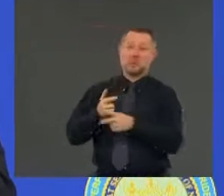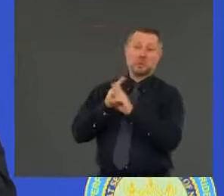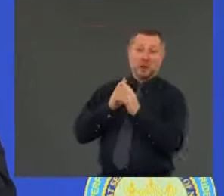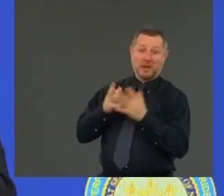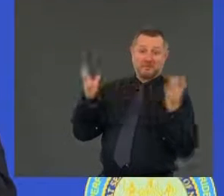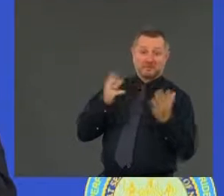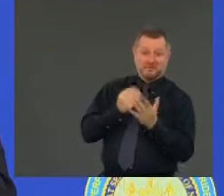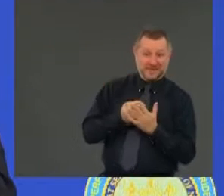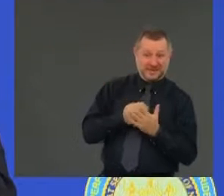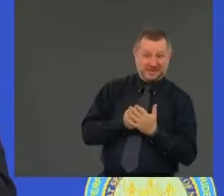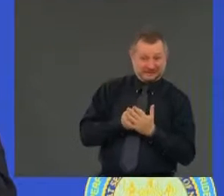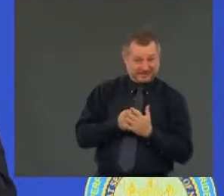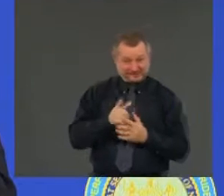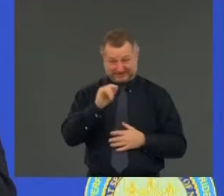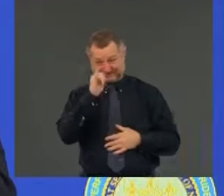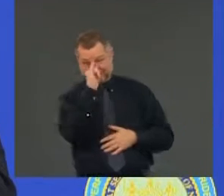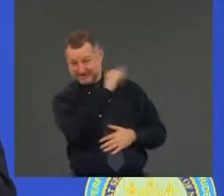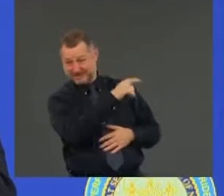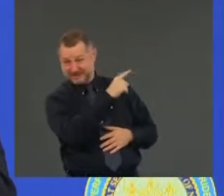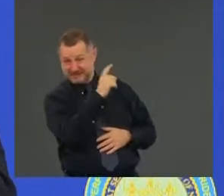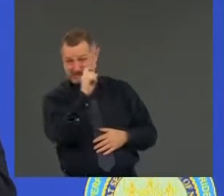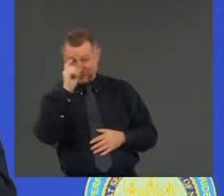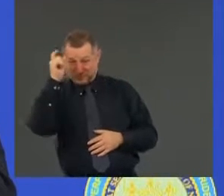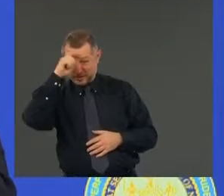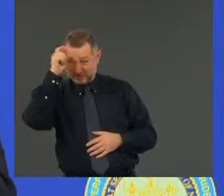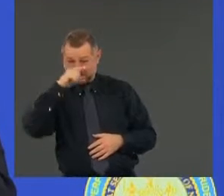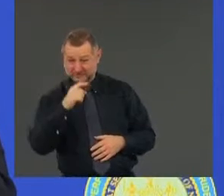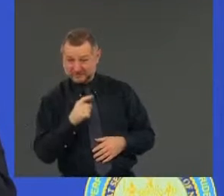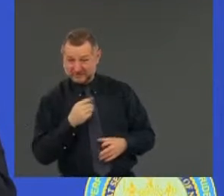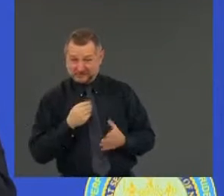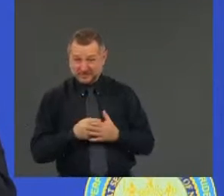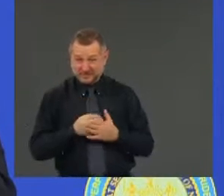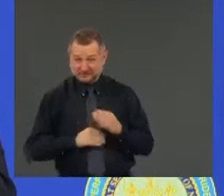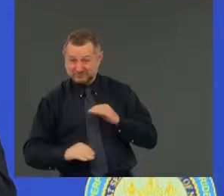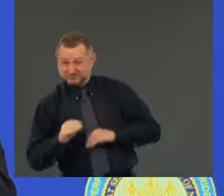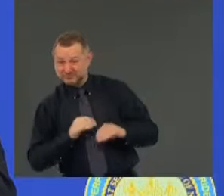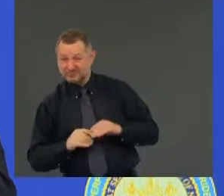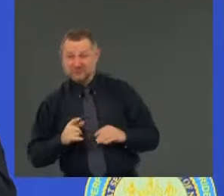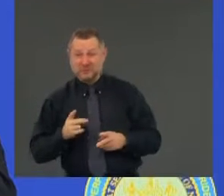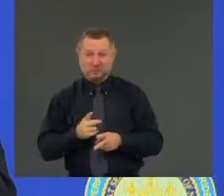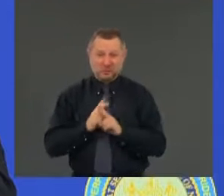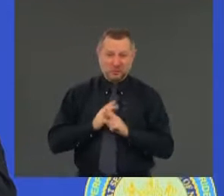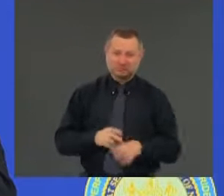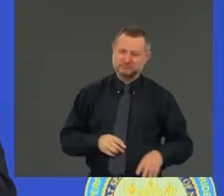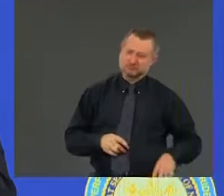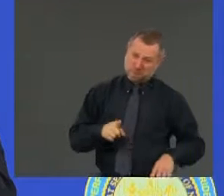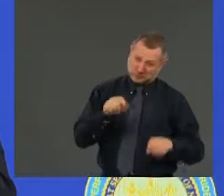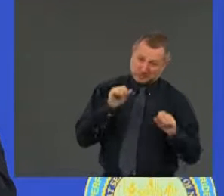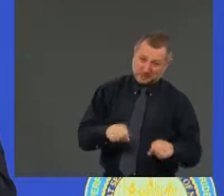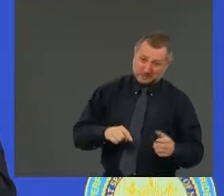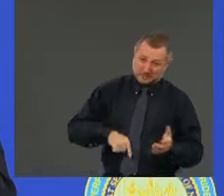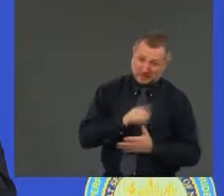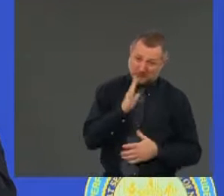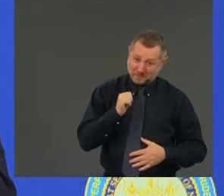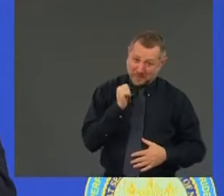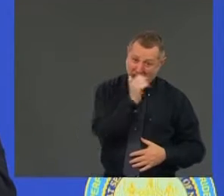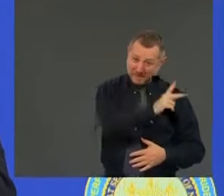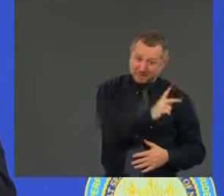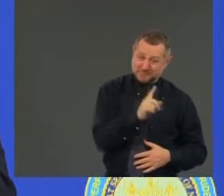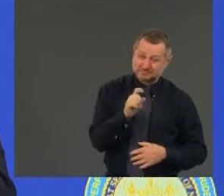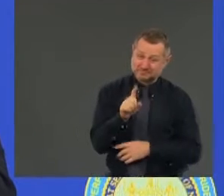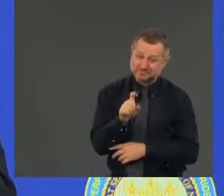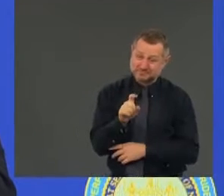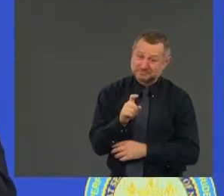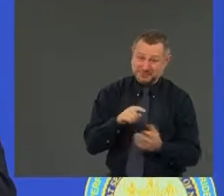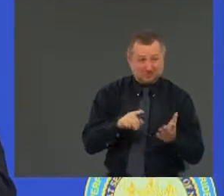it fiscally responsible, what you're borrowing? Do you have any chance to pay it back?